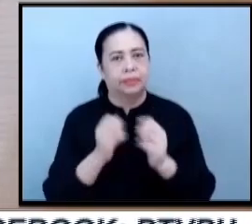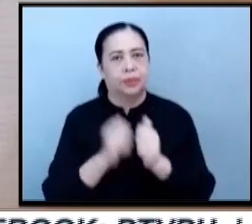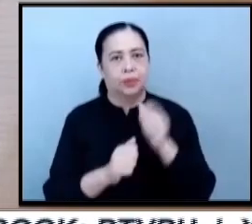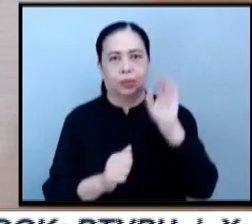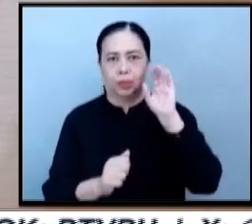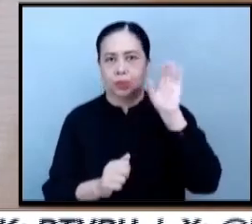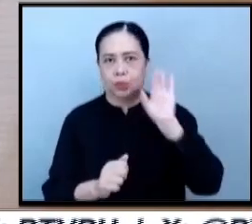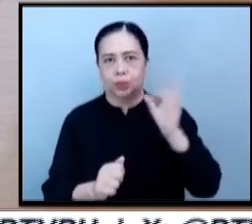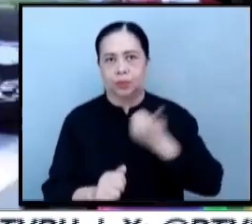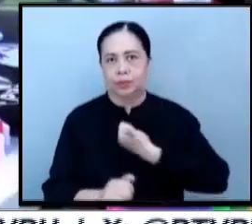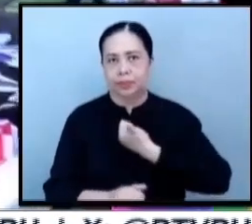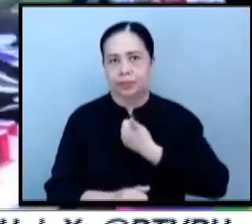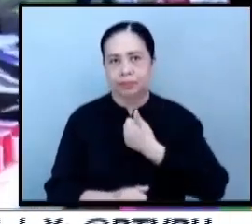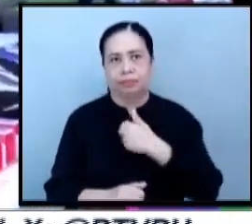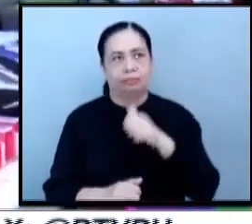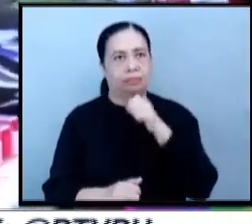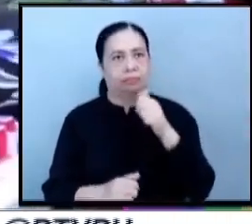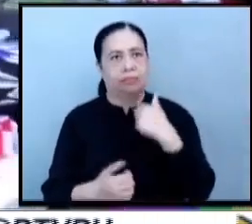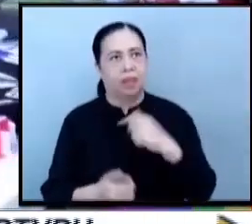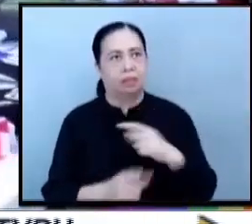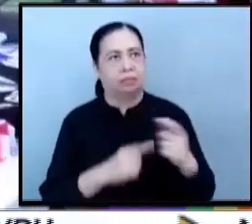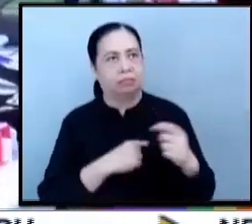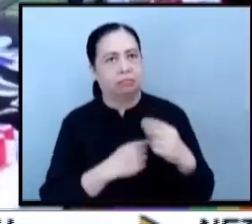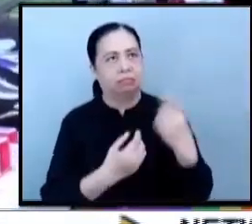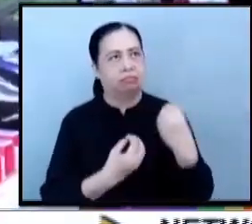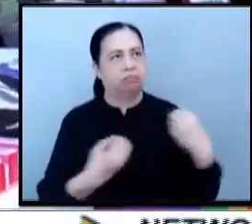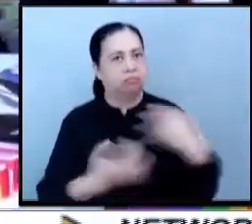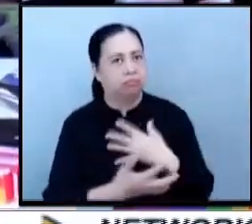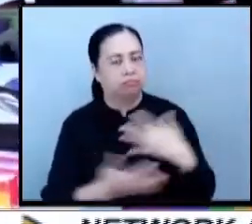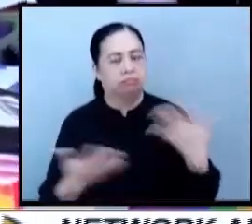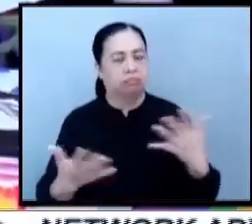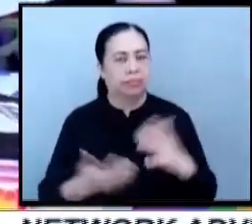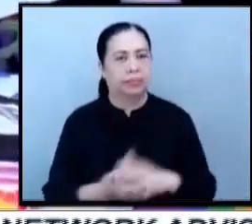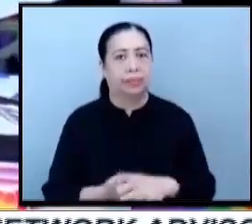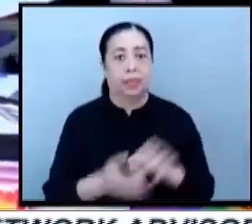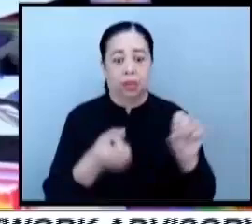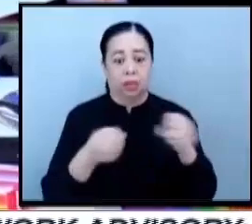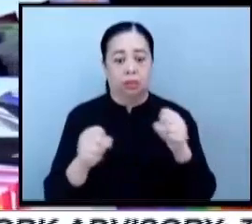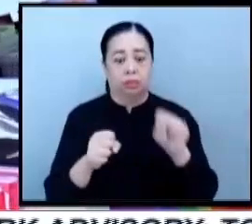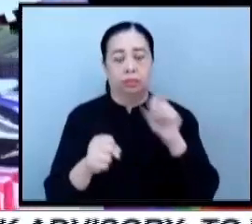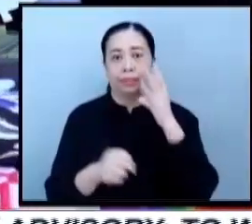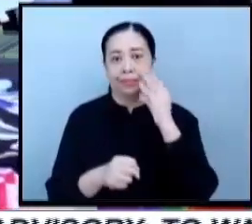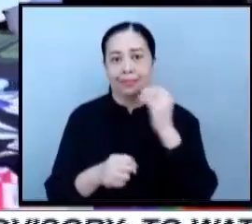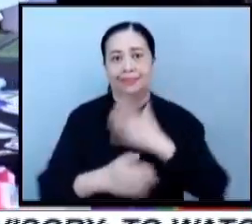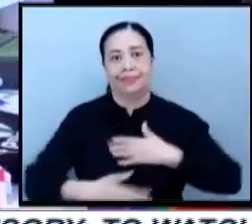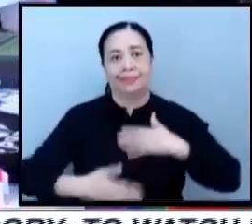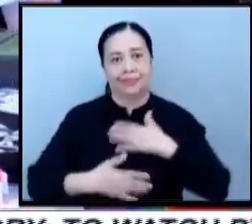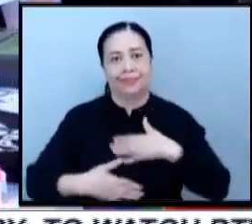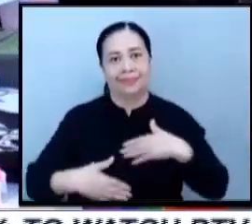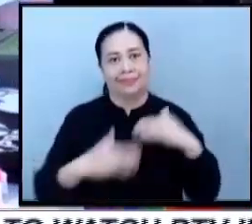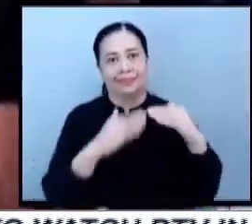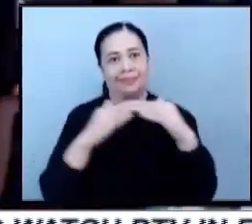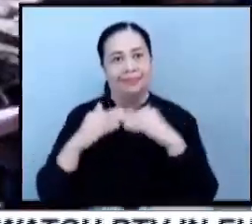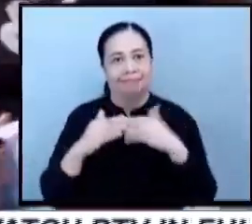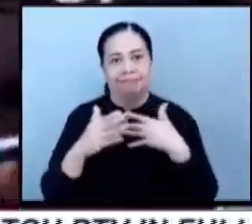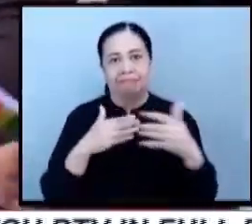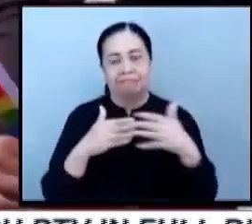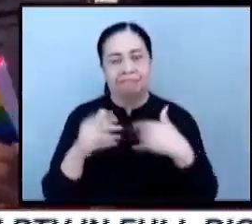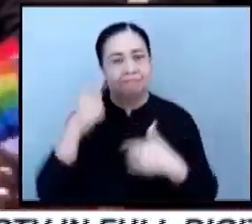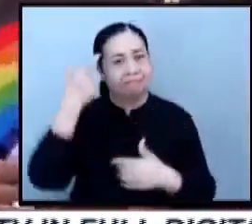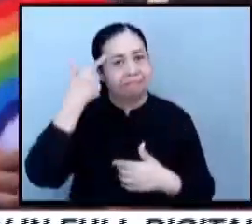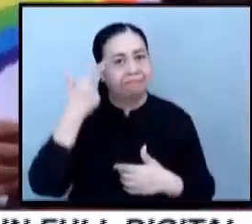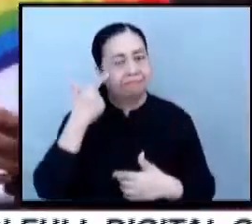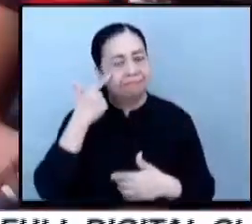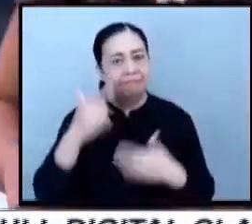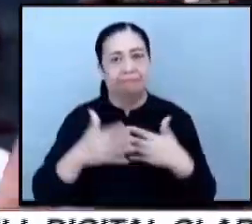selves without any fear. Sports should be an experience enjoyed by all, regardless of gender,